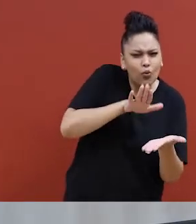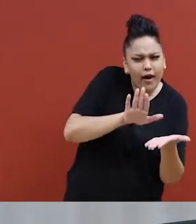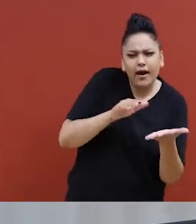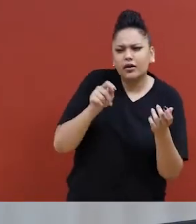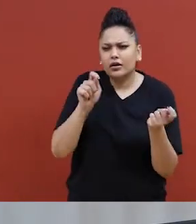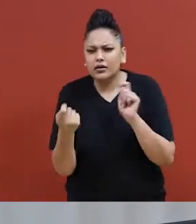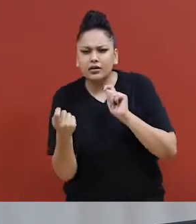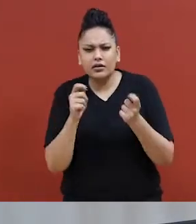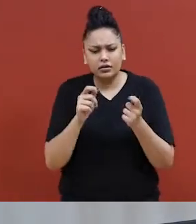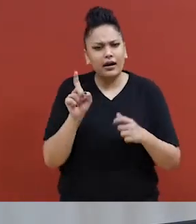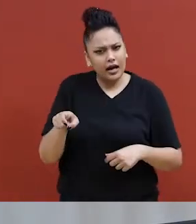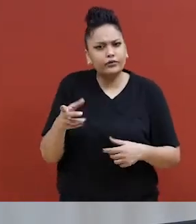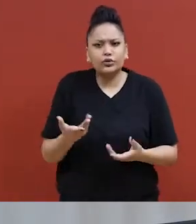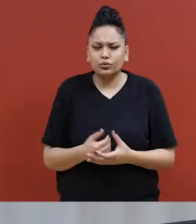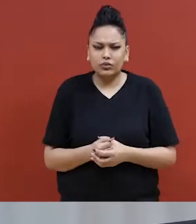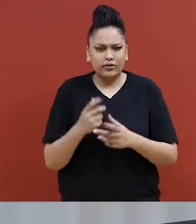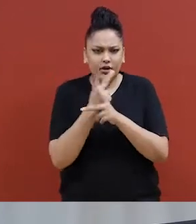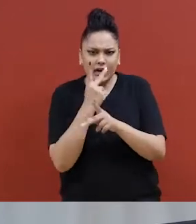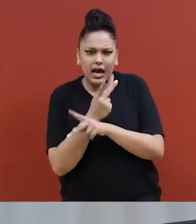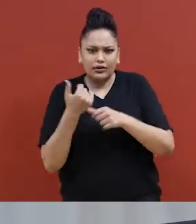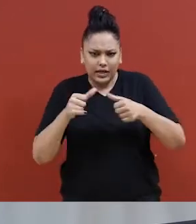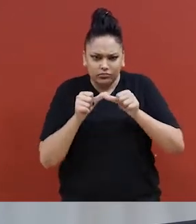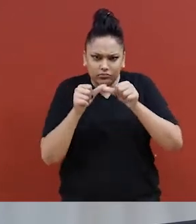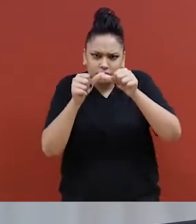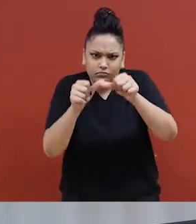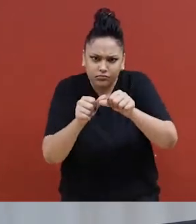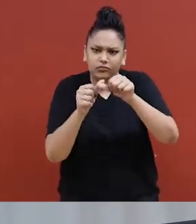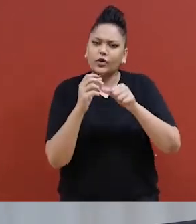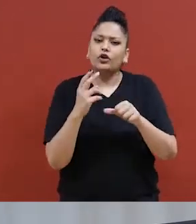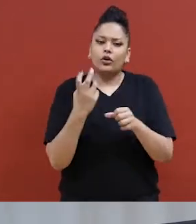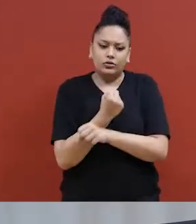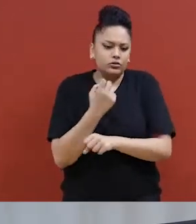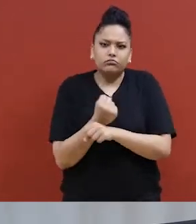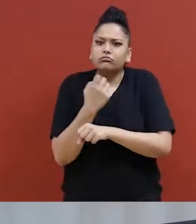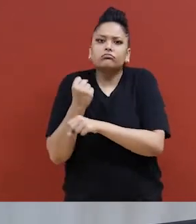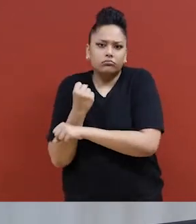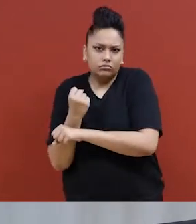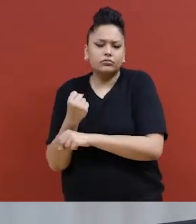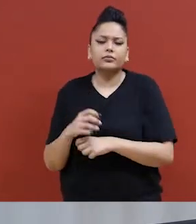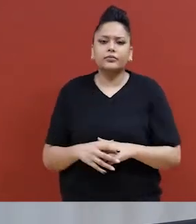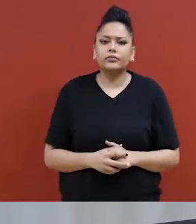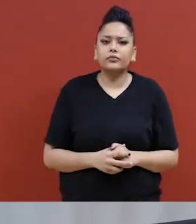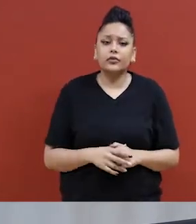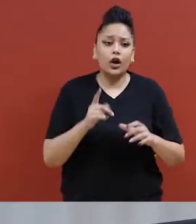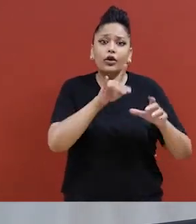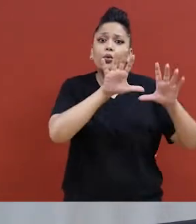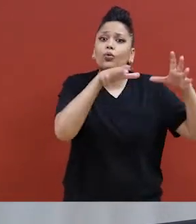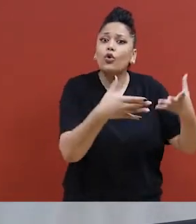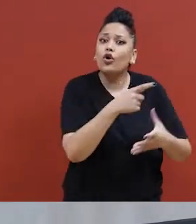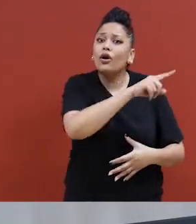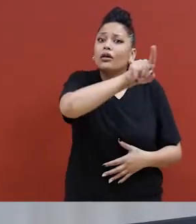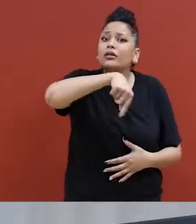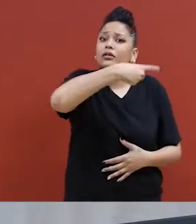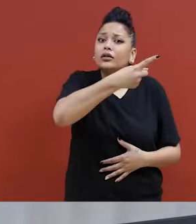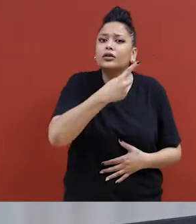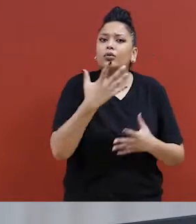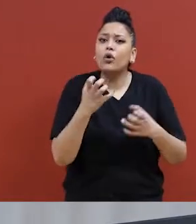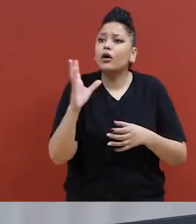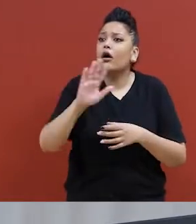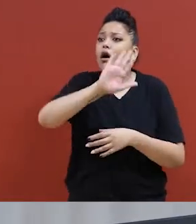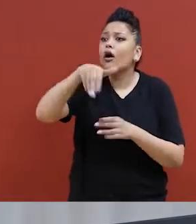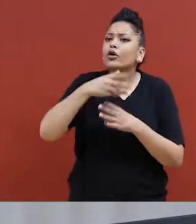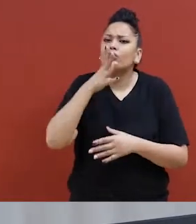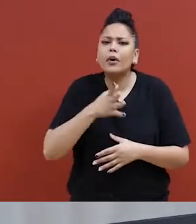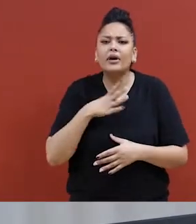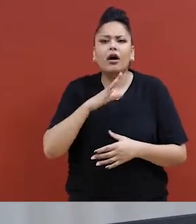myself, right? How does my body work right now? And we know that we live in a world that wants all women